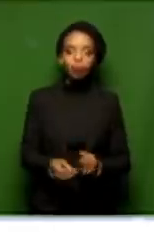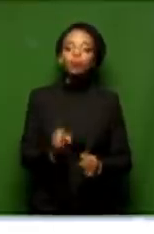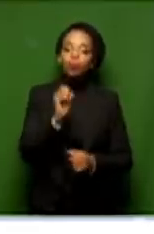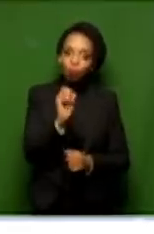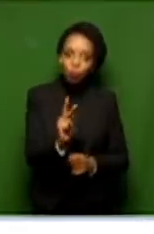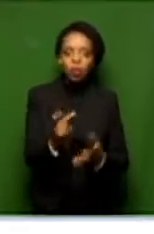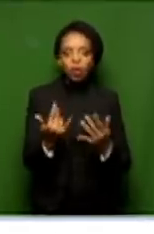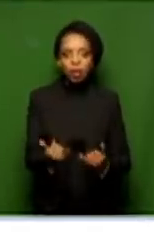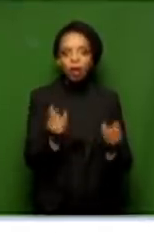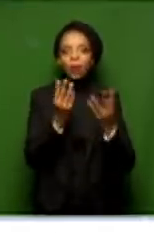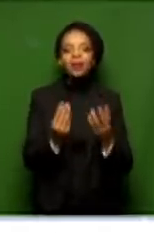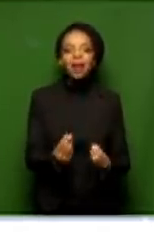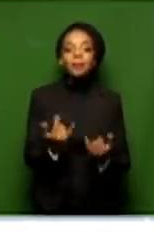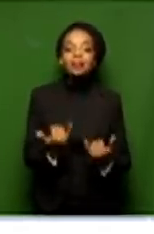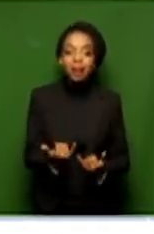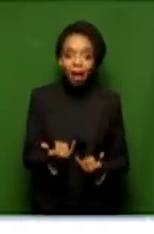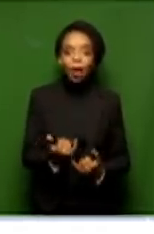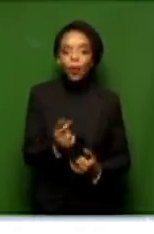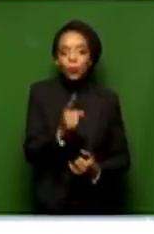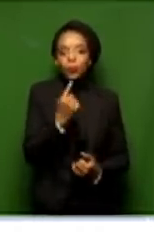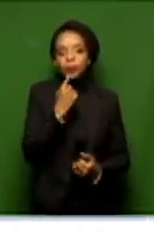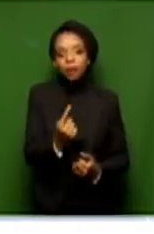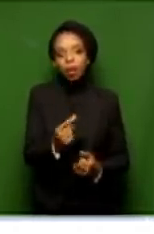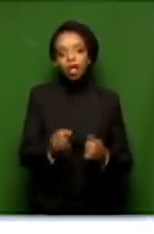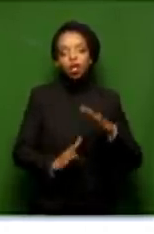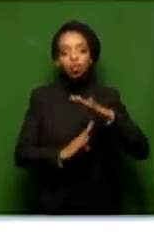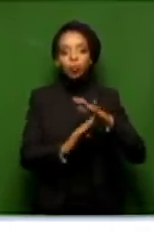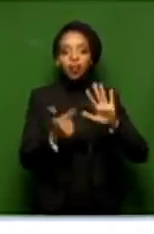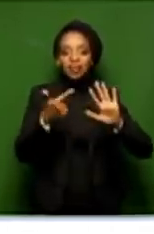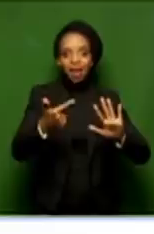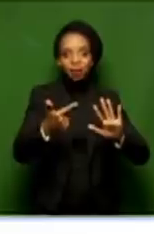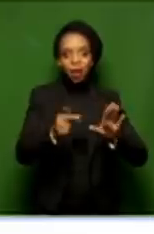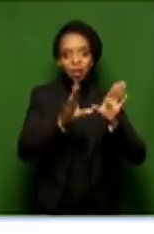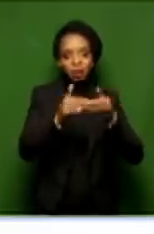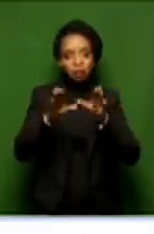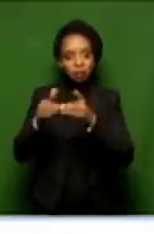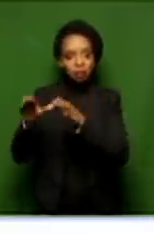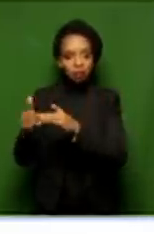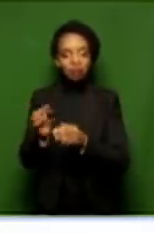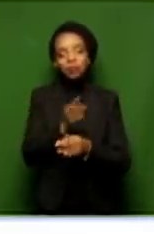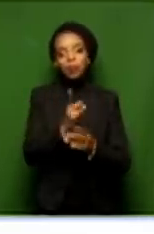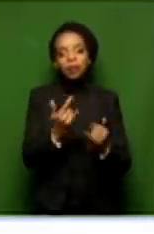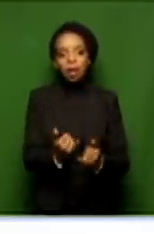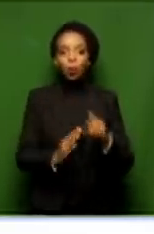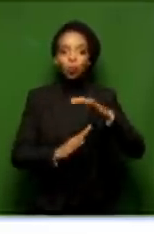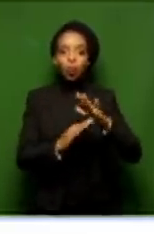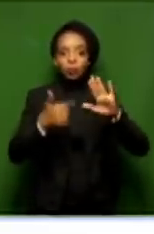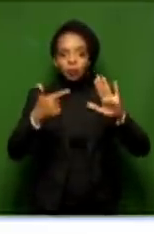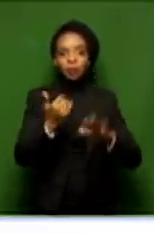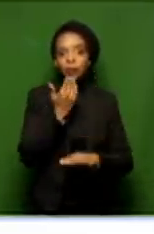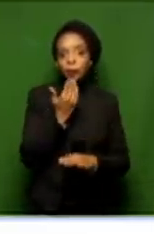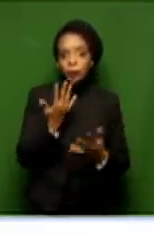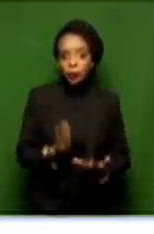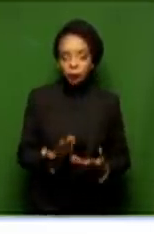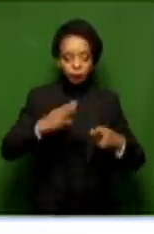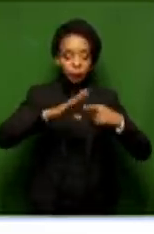in real time. What are you predicting now for, say, the top 7 at this stage? The top 7 at this stage, we have